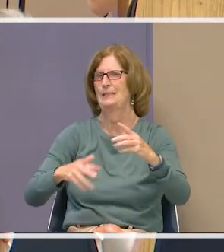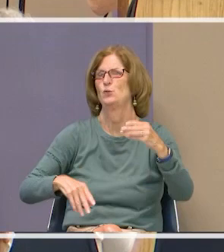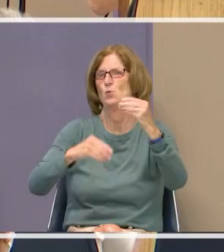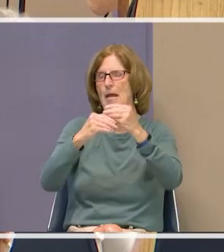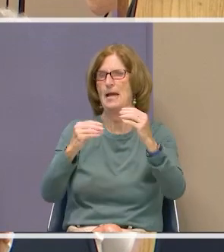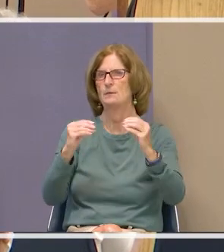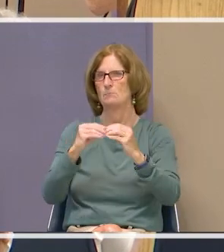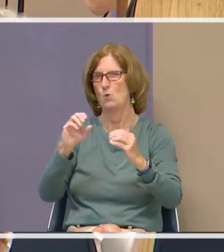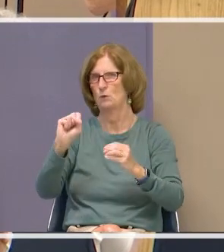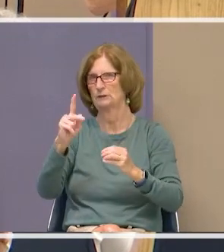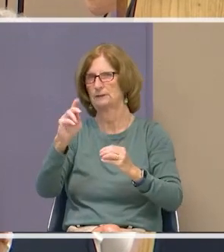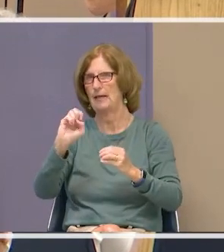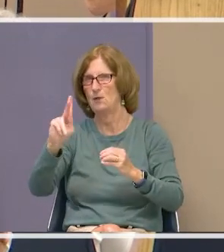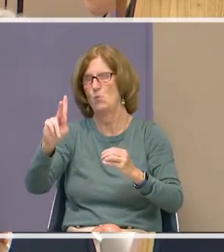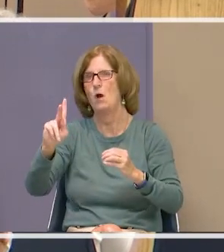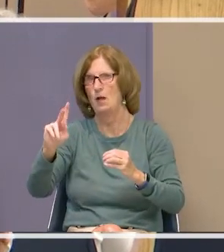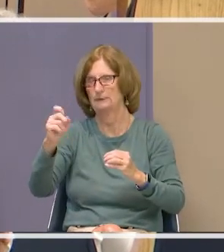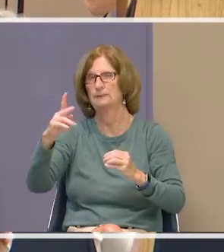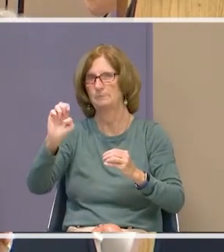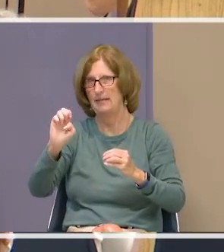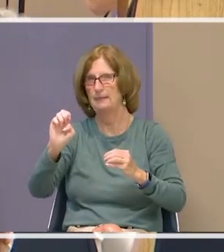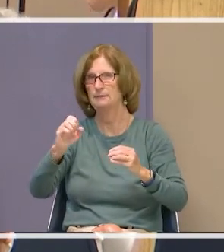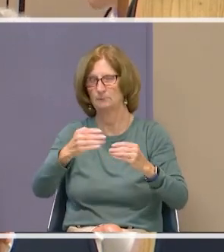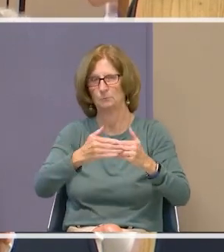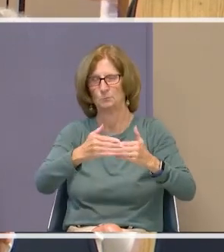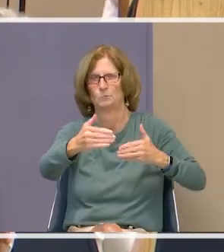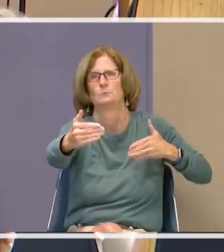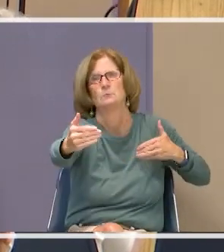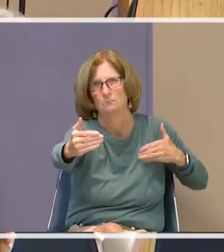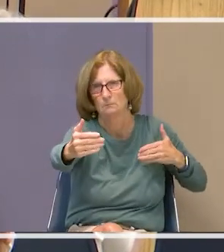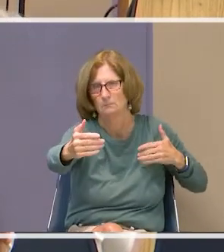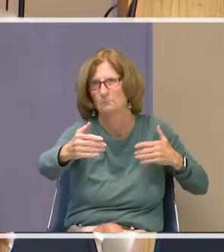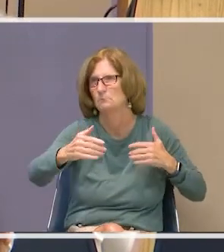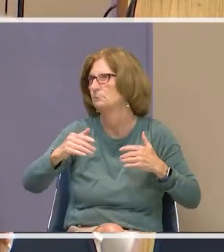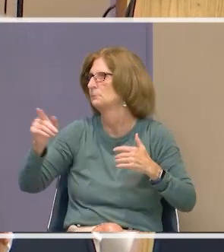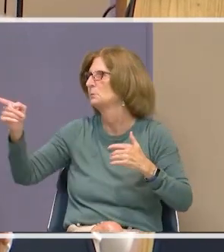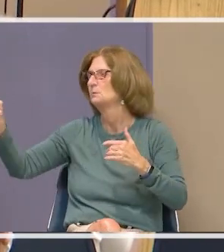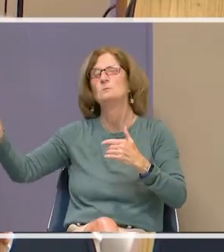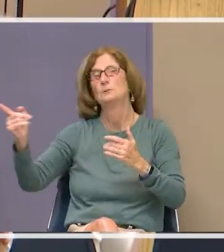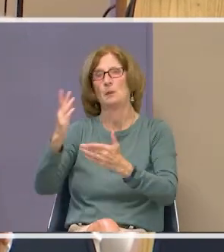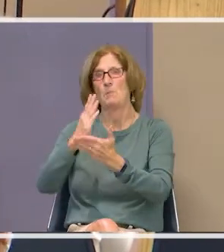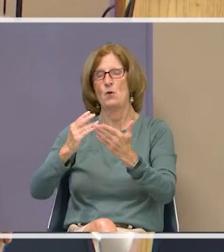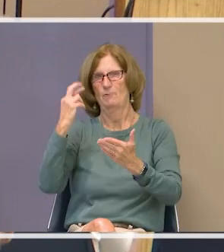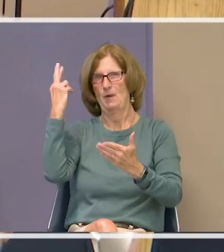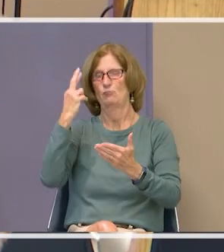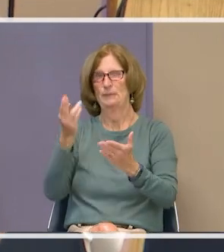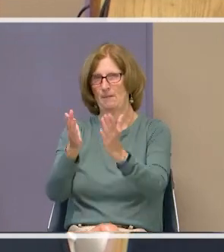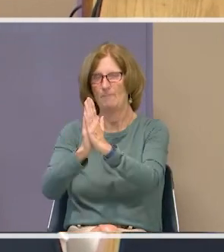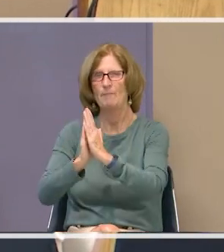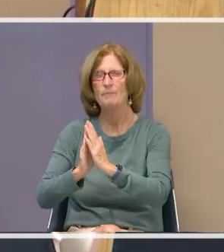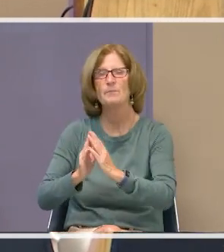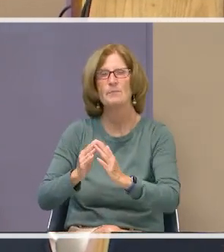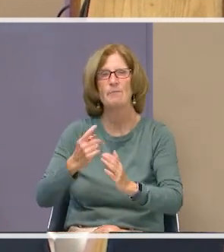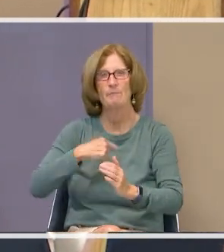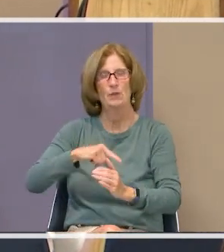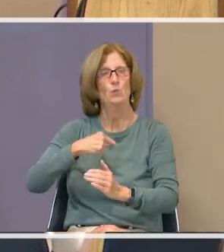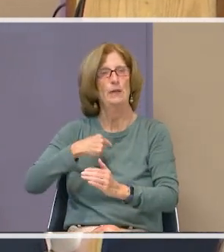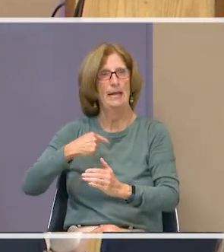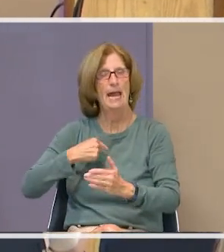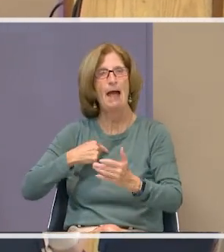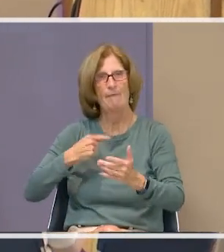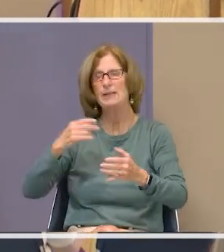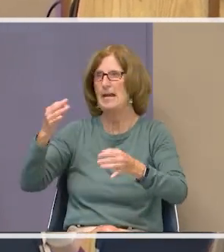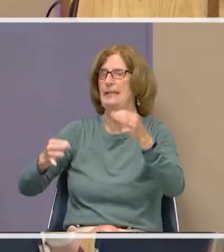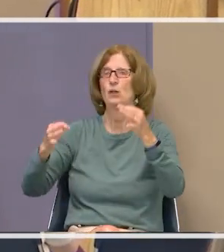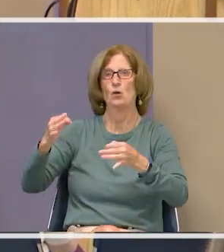space there. Okay. We also have to accommodate 53-foot long Part of my trailers. reason for asking that is because we actually have a court hearing coming up